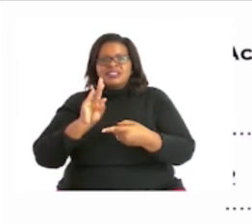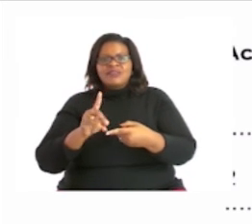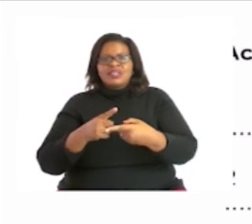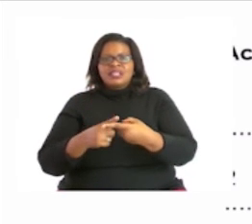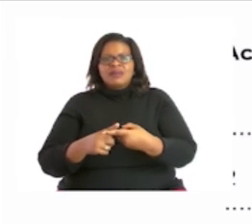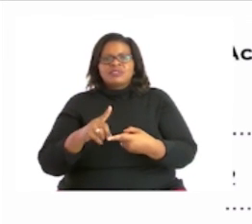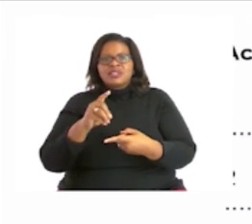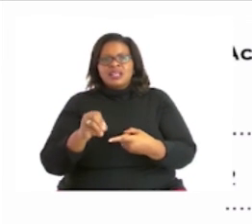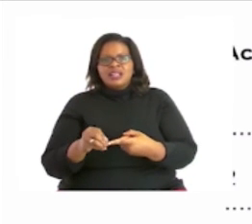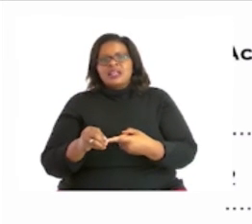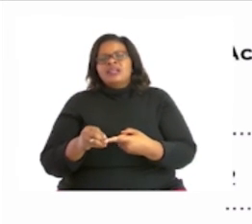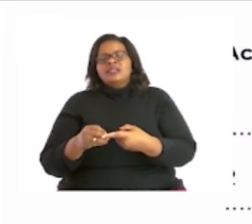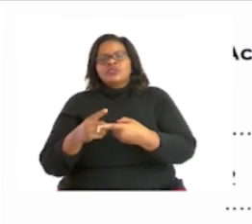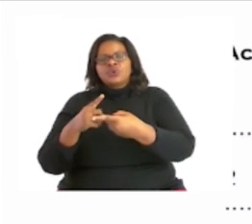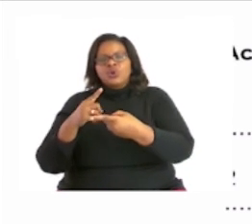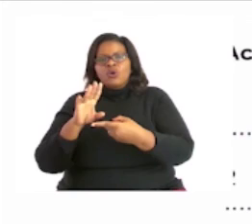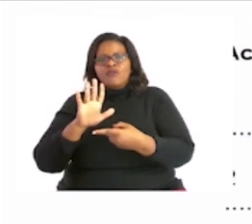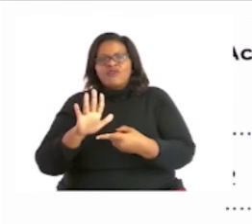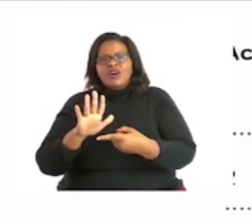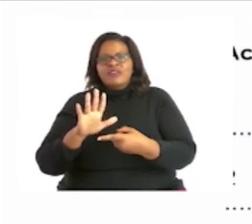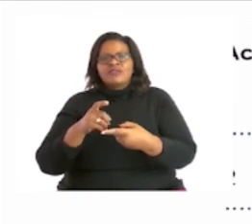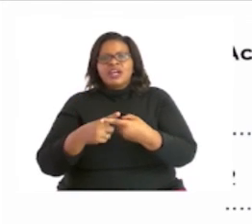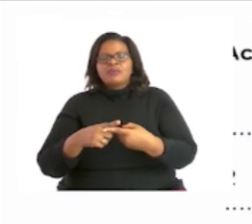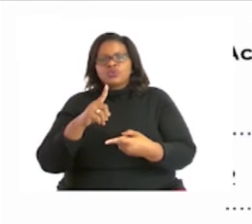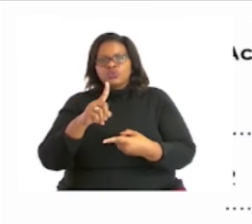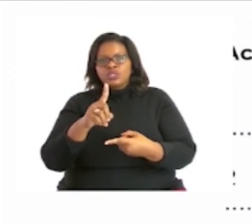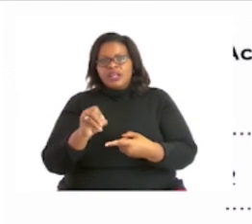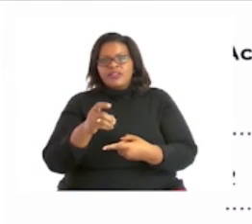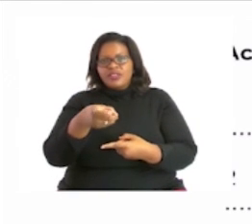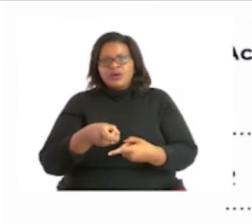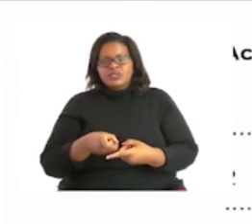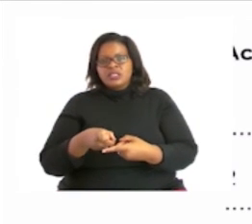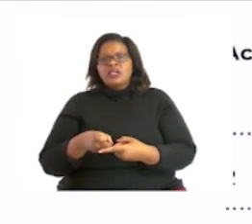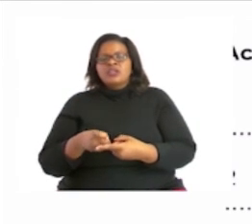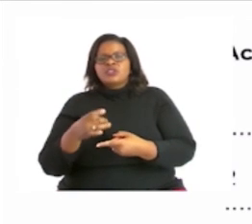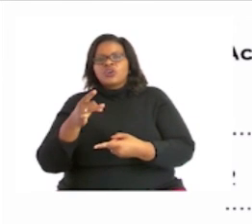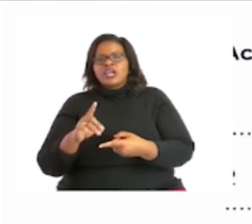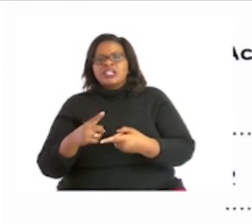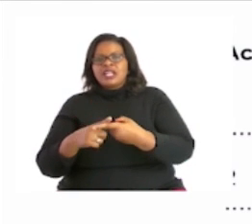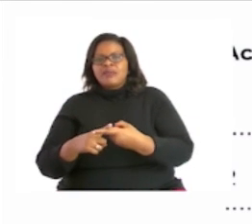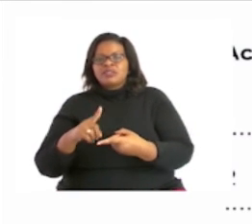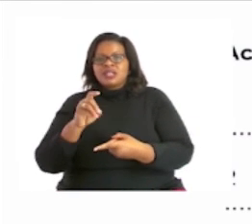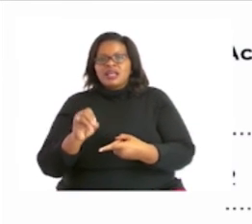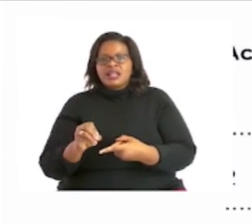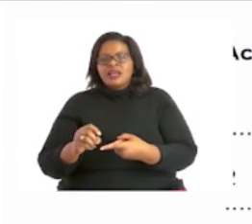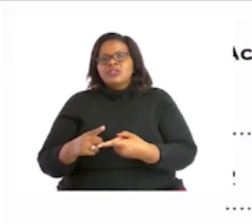10,000, 8 times 1,000, and 4 times 1. Then we have rounding